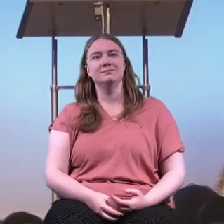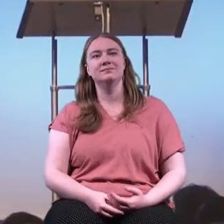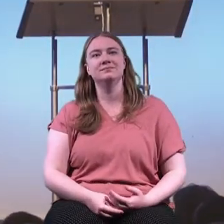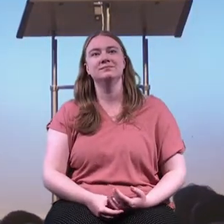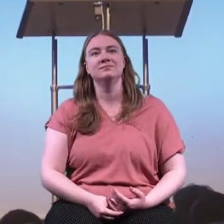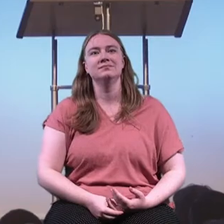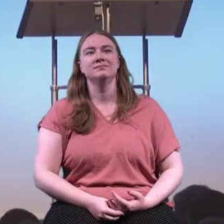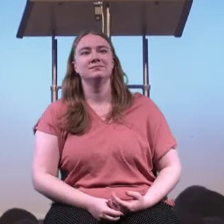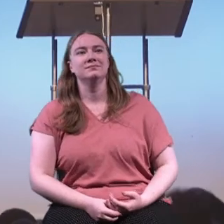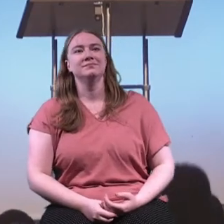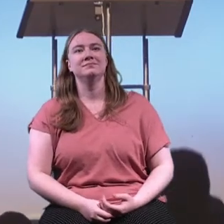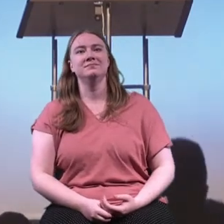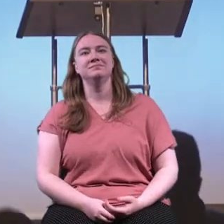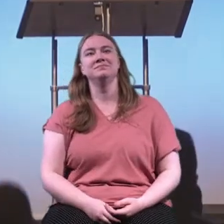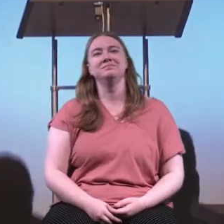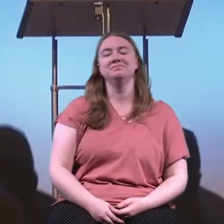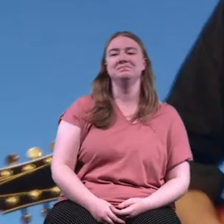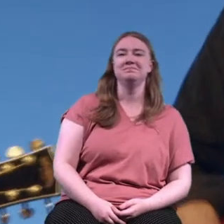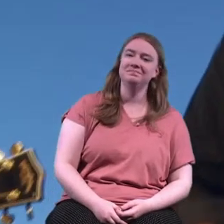Let's stand together.